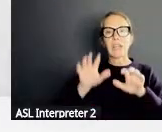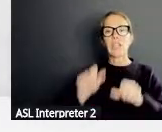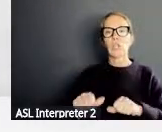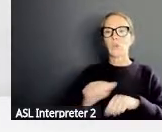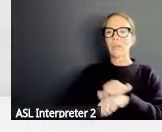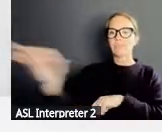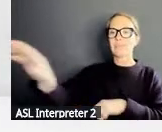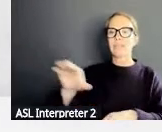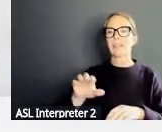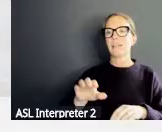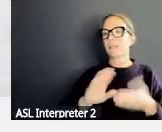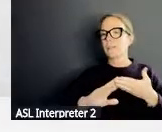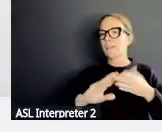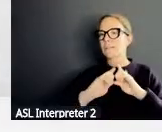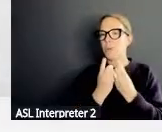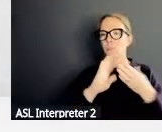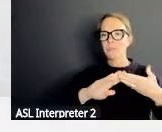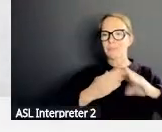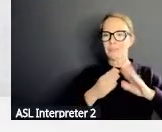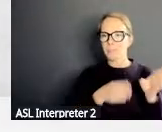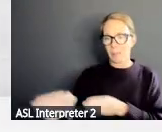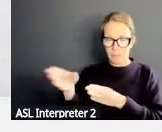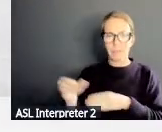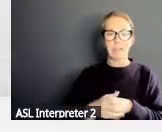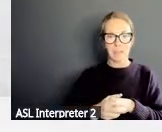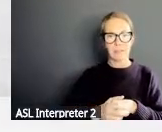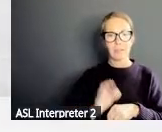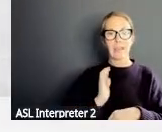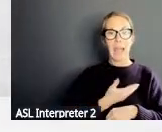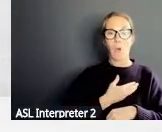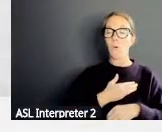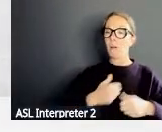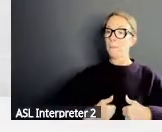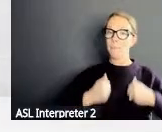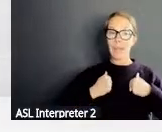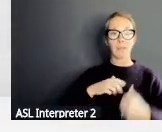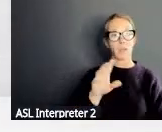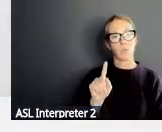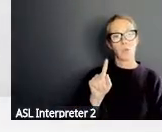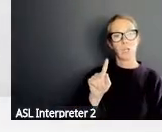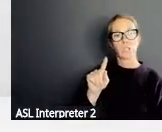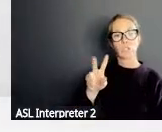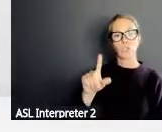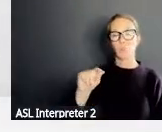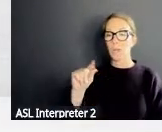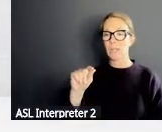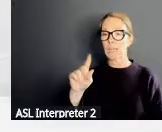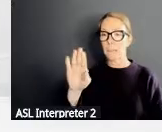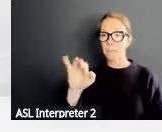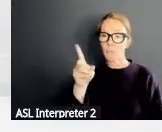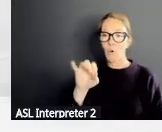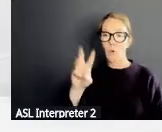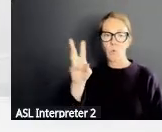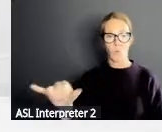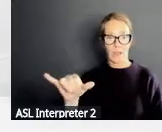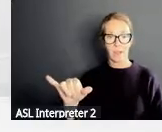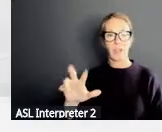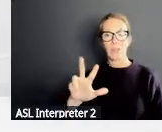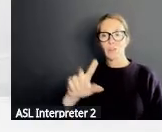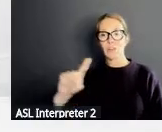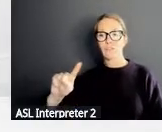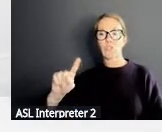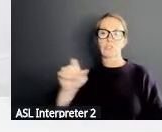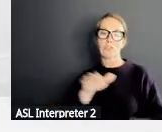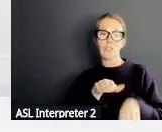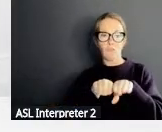of City Planning. Our mailing address is 120 Broadway, 31st floor, New York, New York,